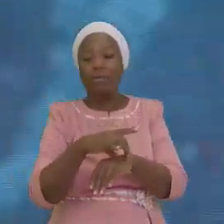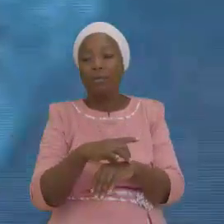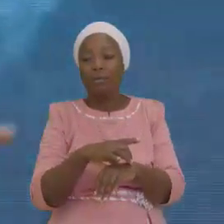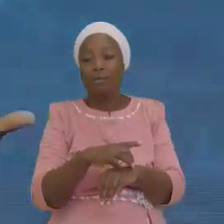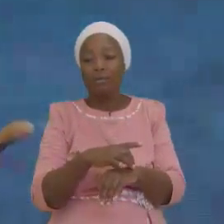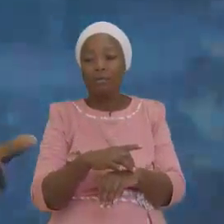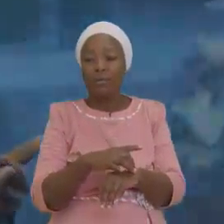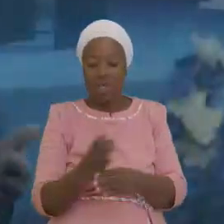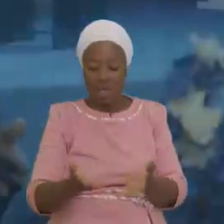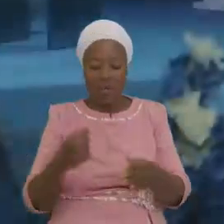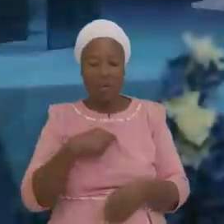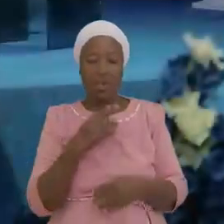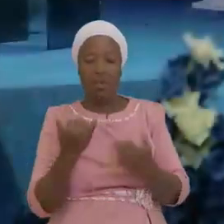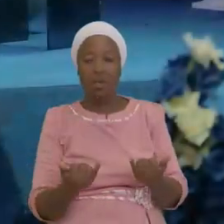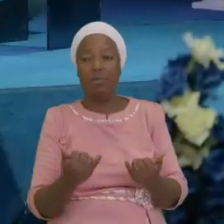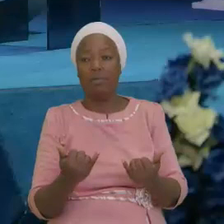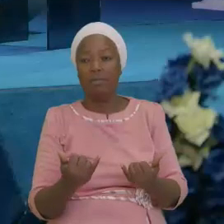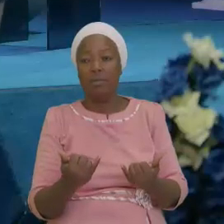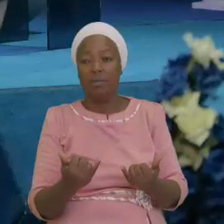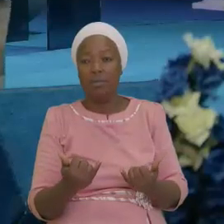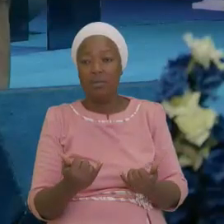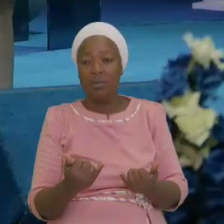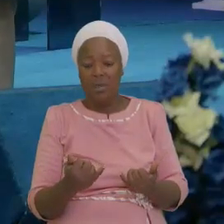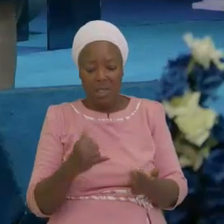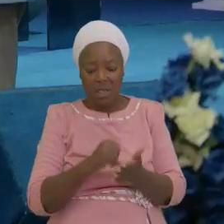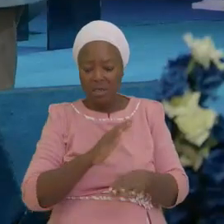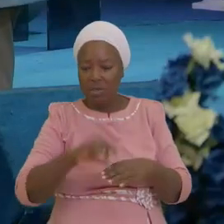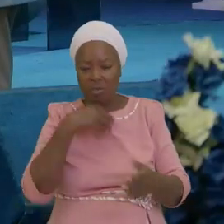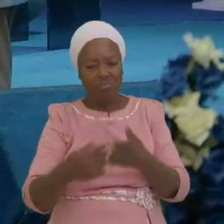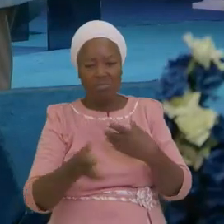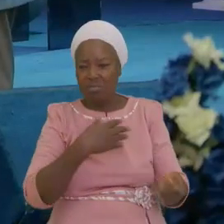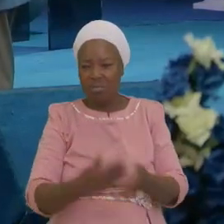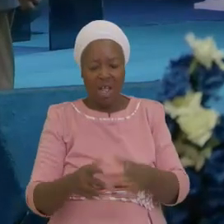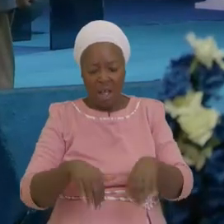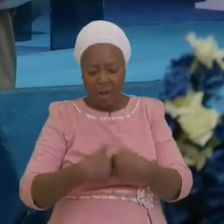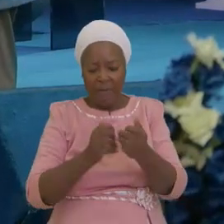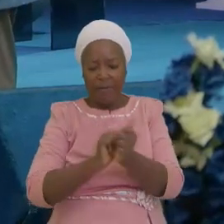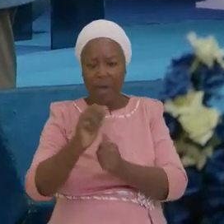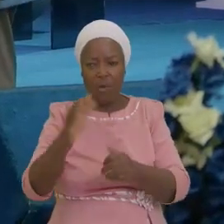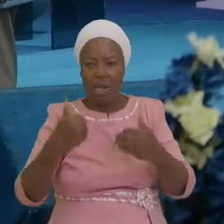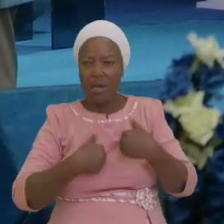Here we are. No matter, doesn't matter how far we are from Jerusalem.